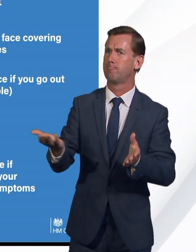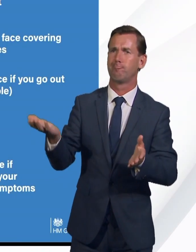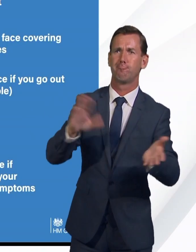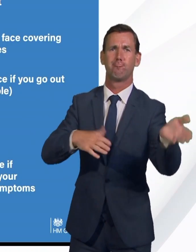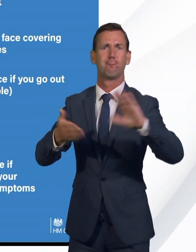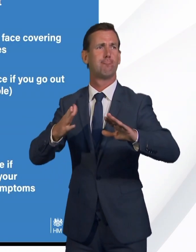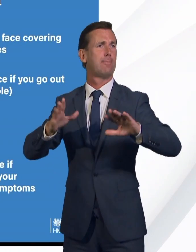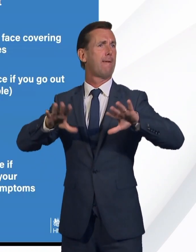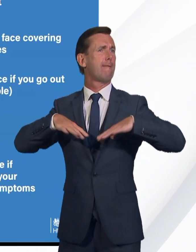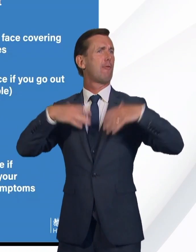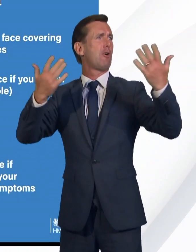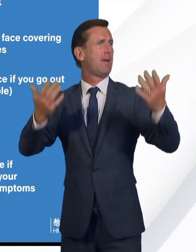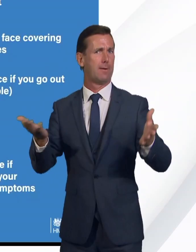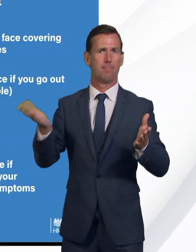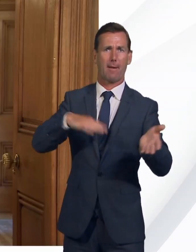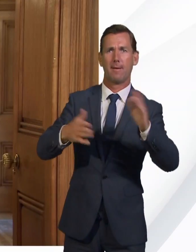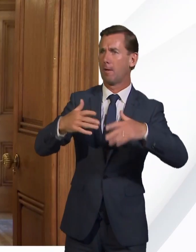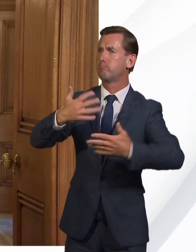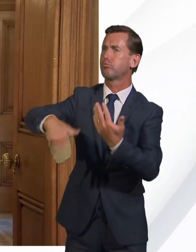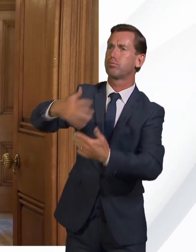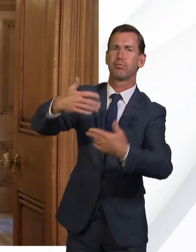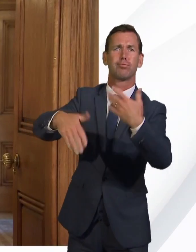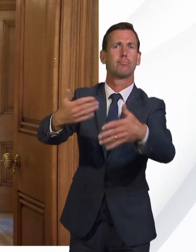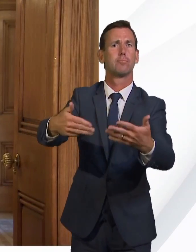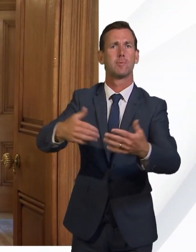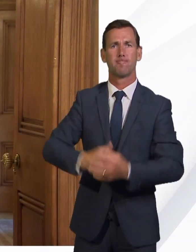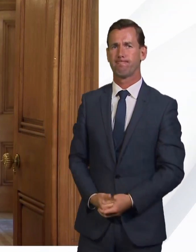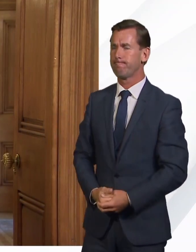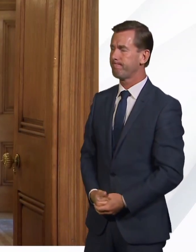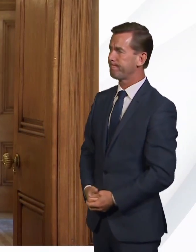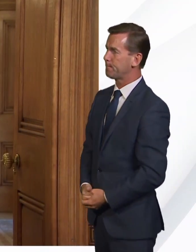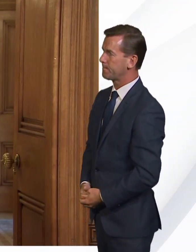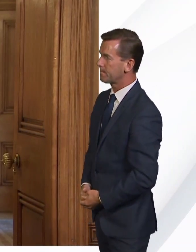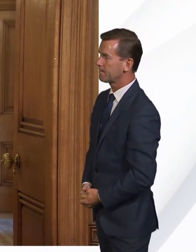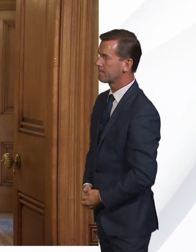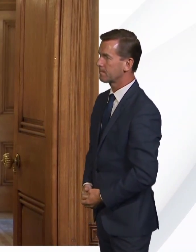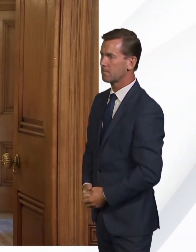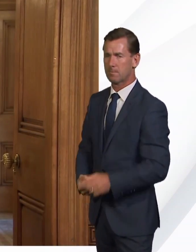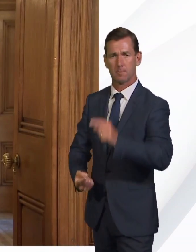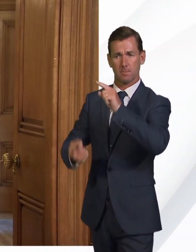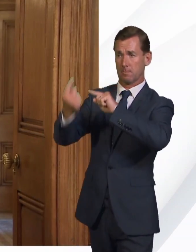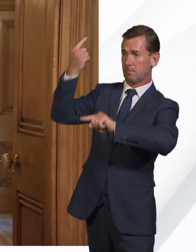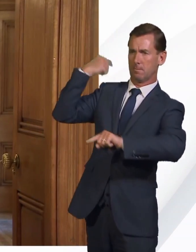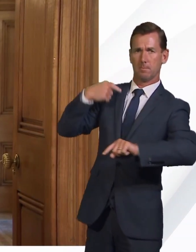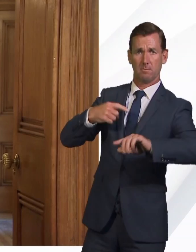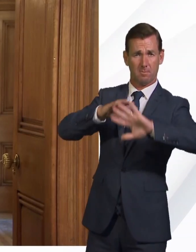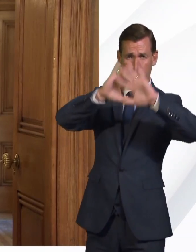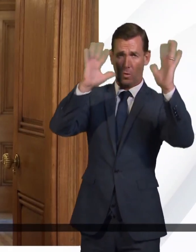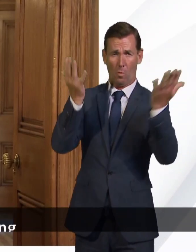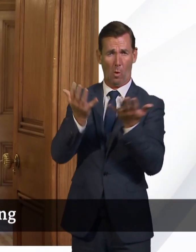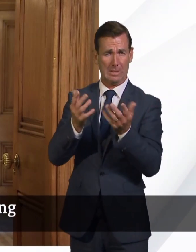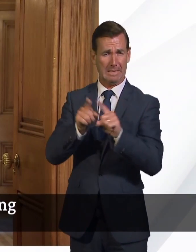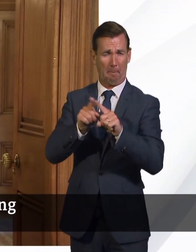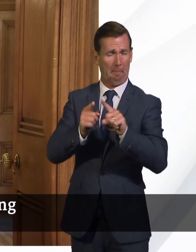recover our freedom as a nation. From the start of this crisis, across the world, because this